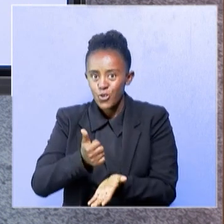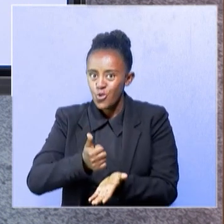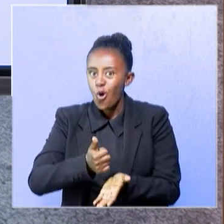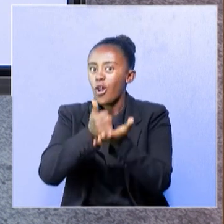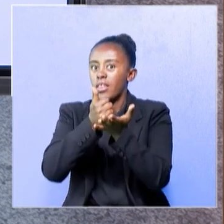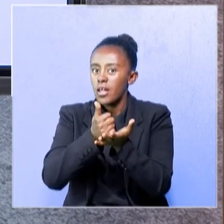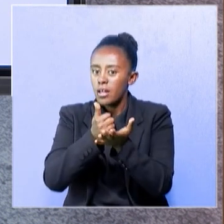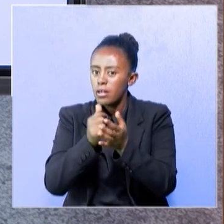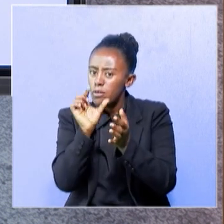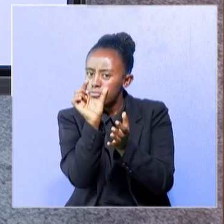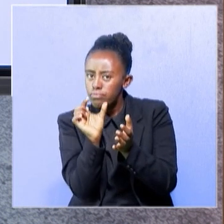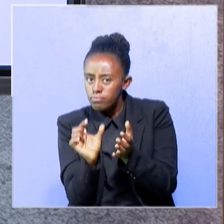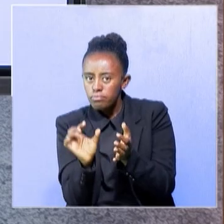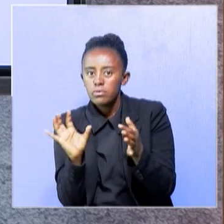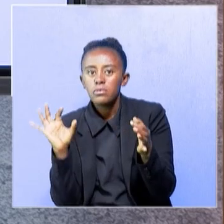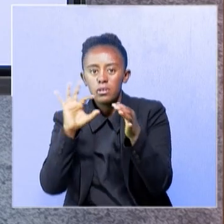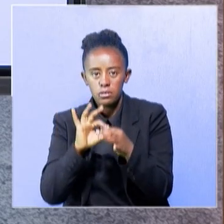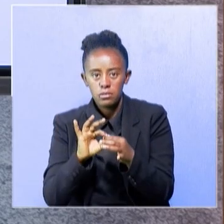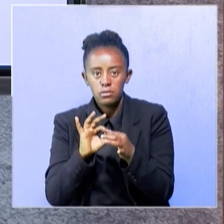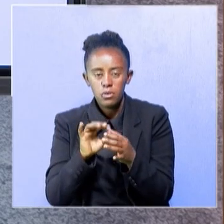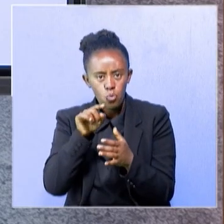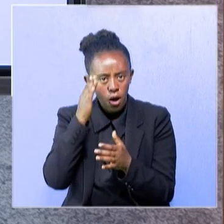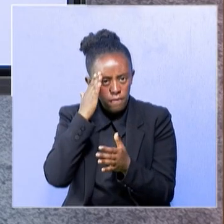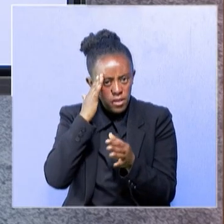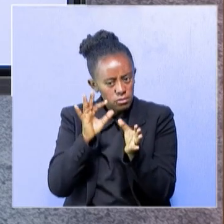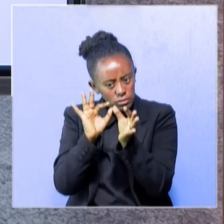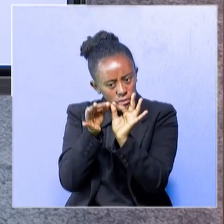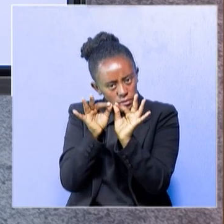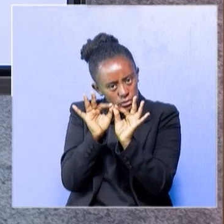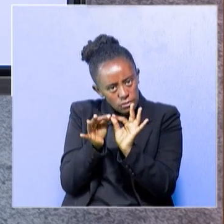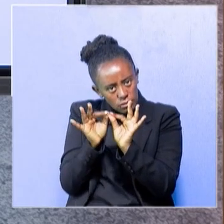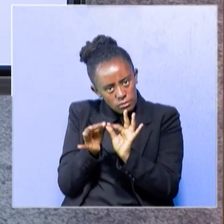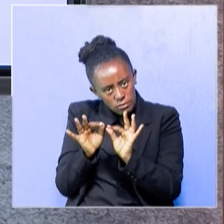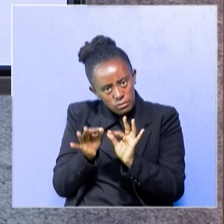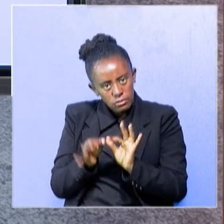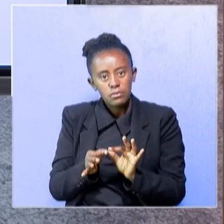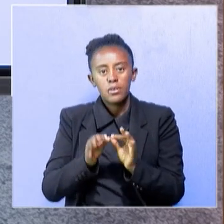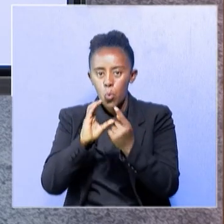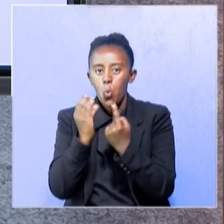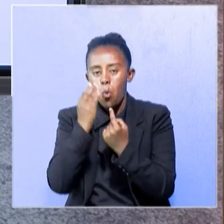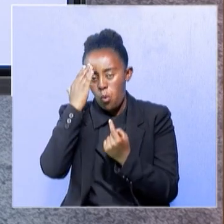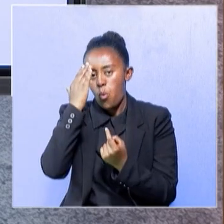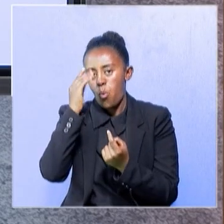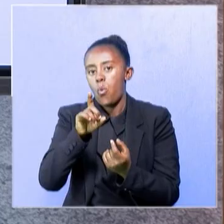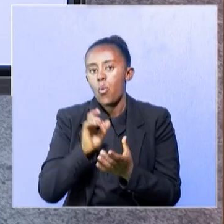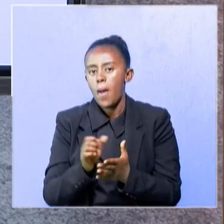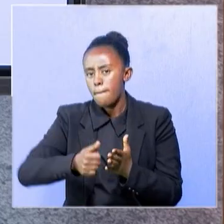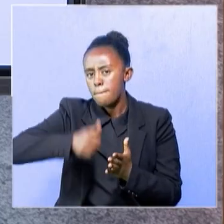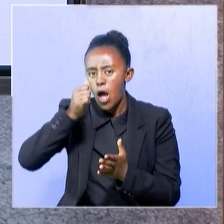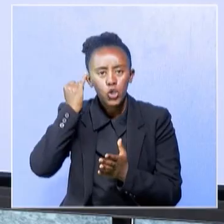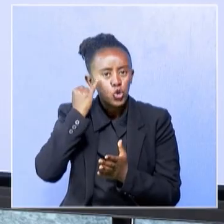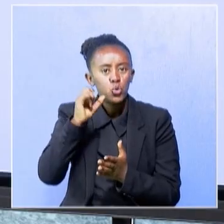kind of relation do they have? Yeah, we have to know the meaning of these words in context. The main issue